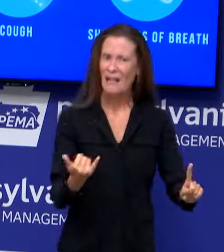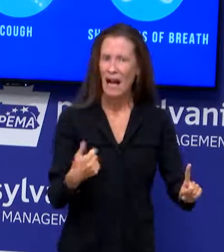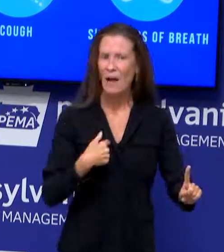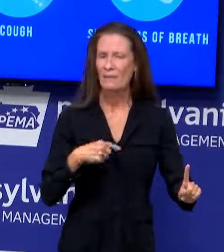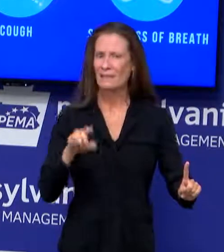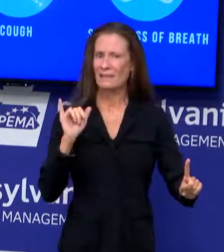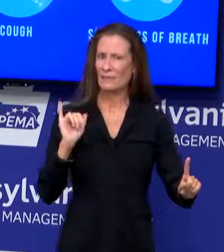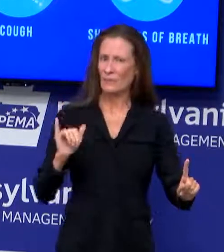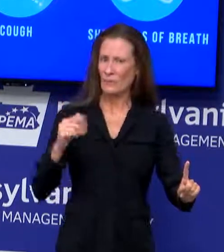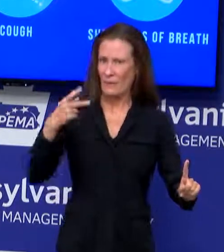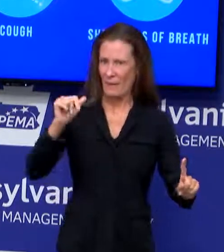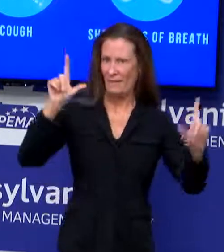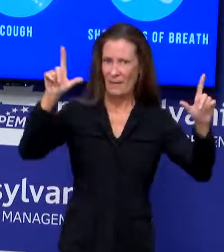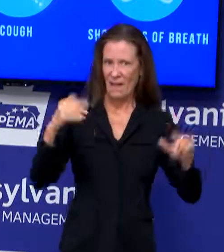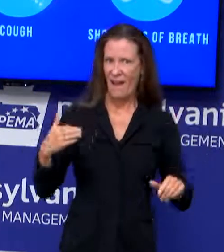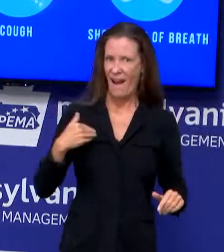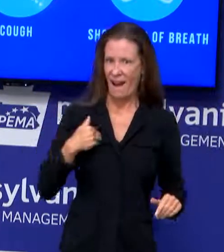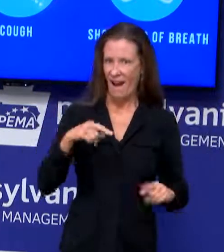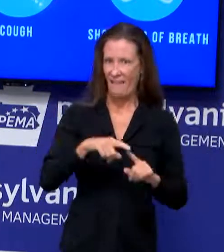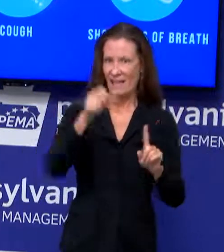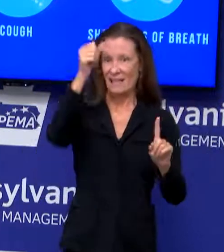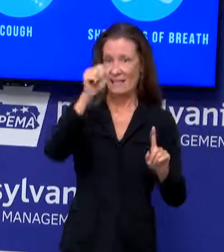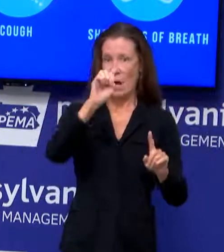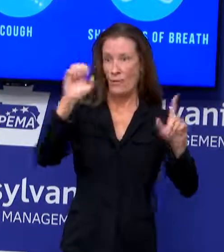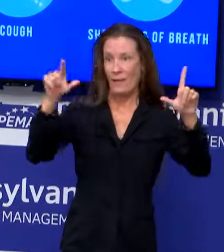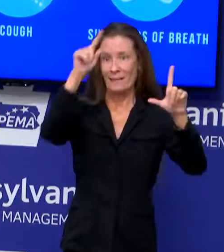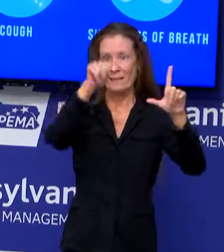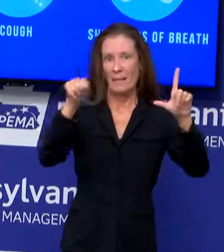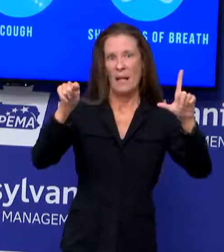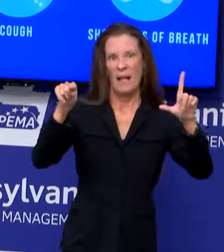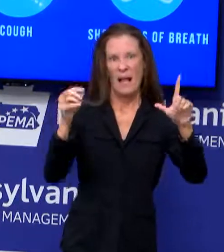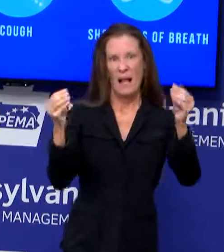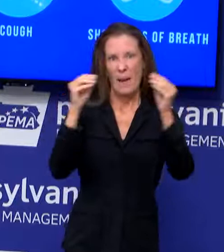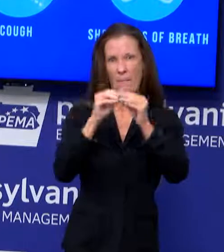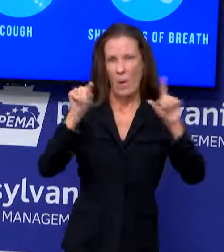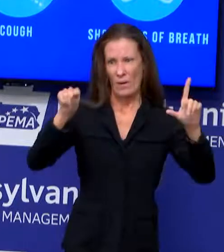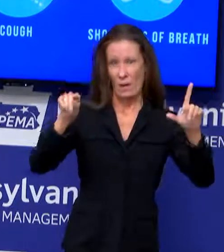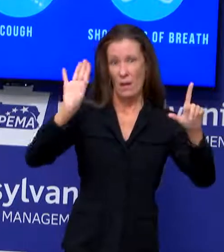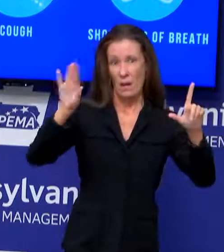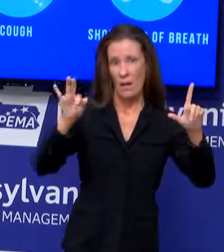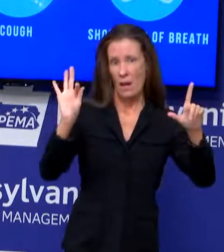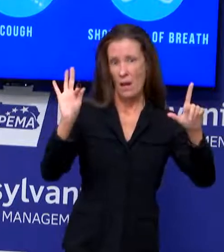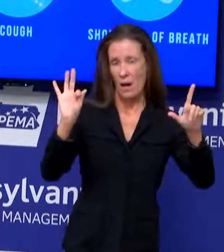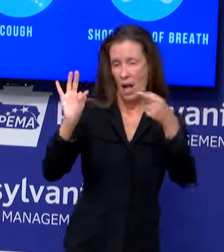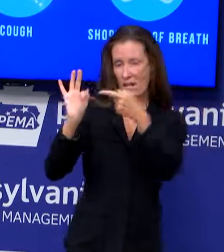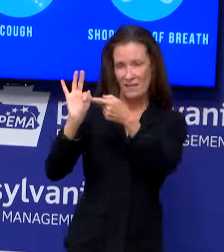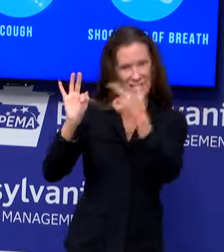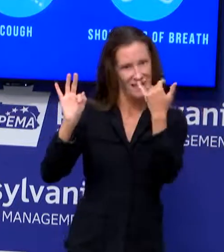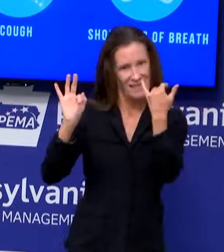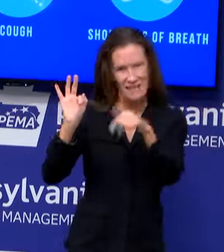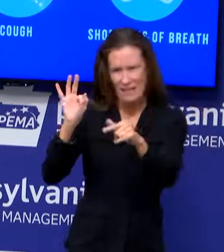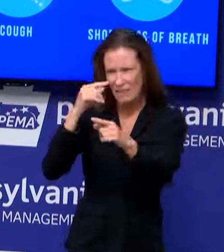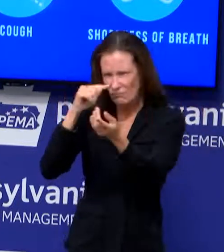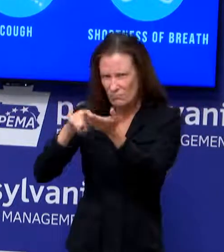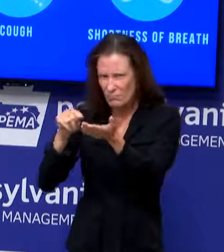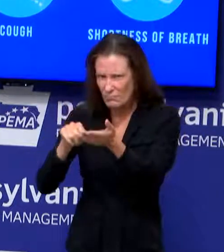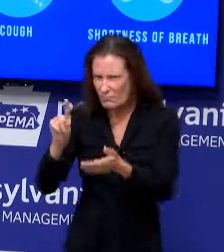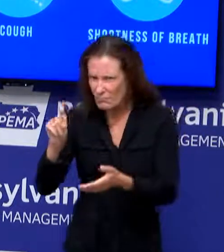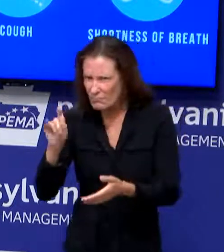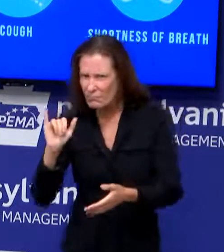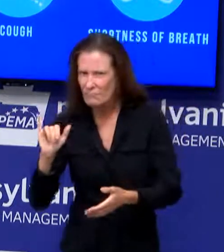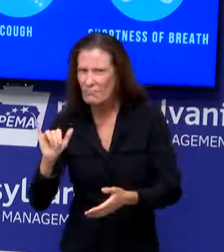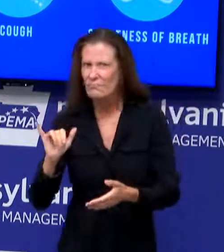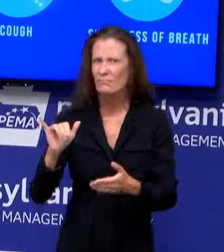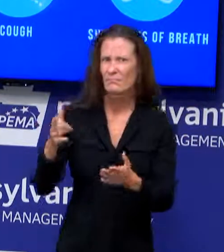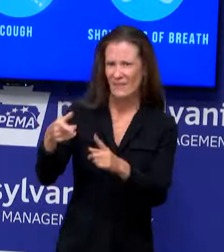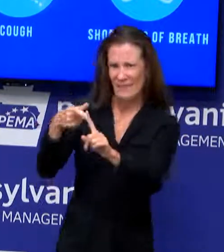Pennsylvania, more in the southeast. There are 19 cases still under investigation with children with that severe illness. So the idea that